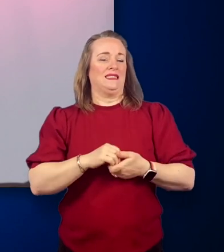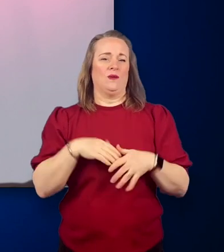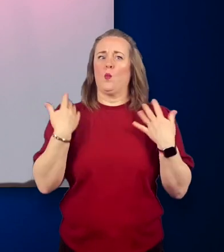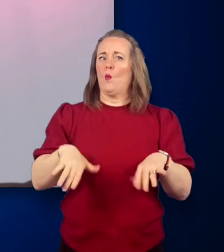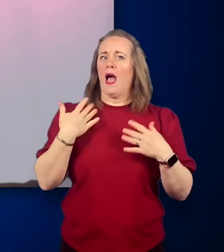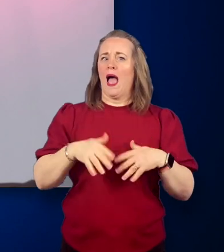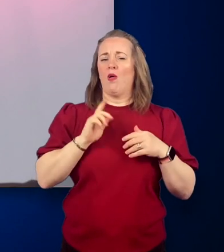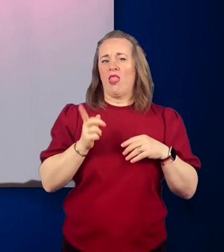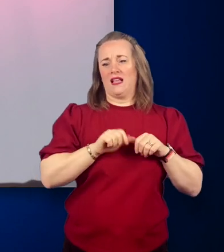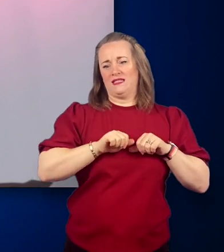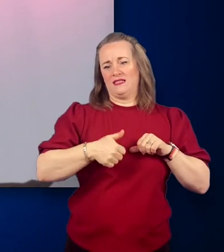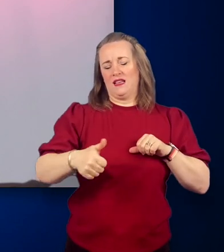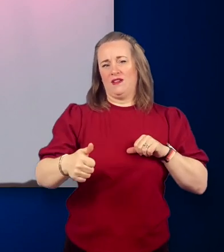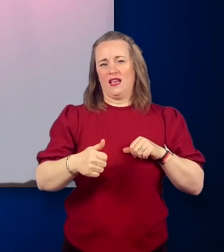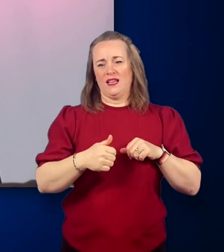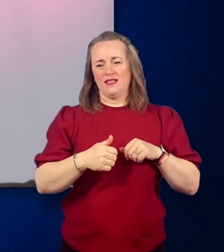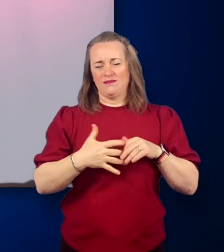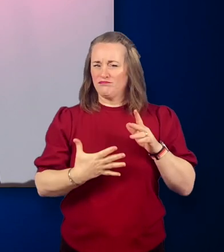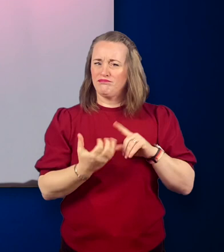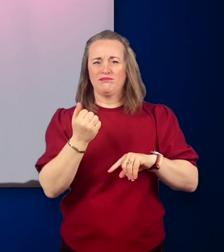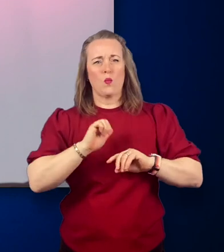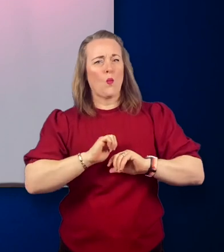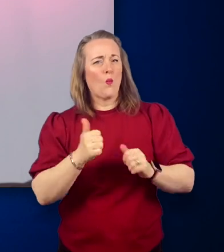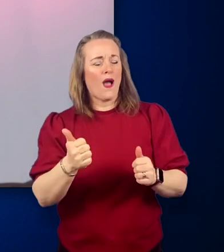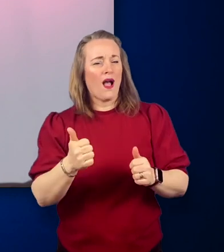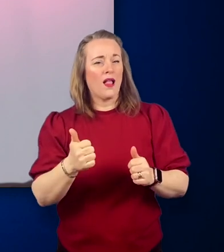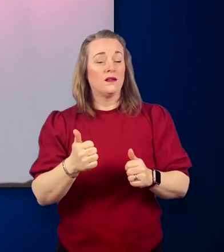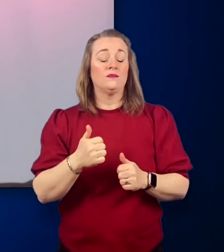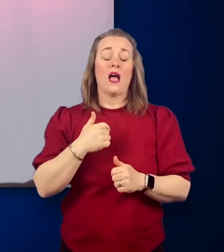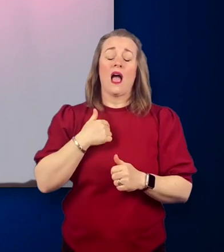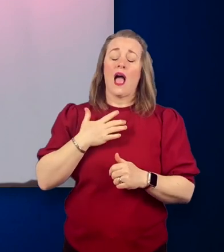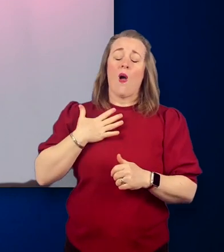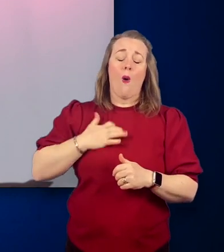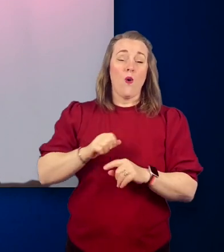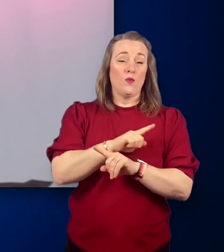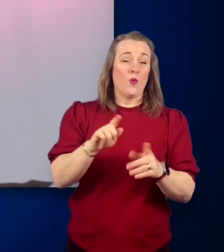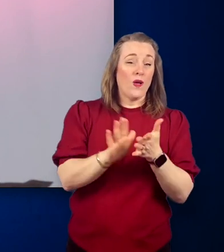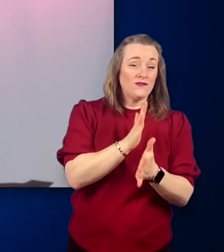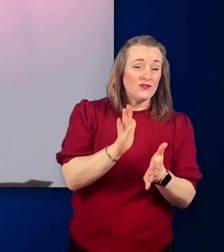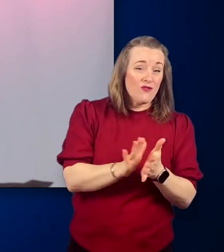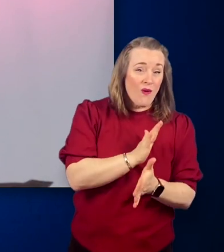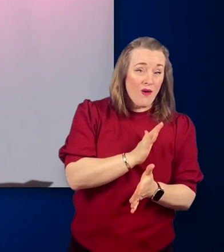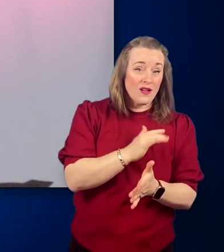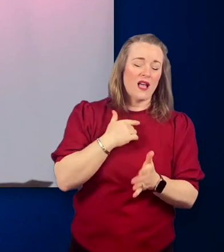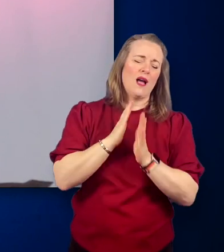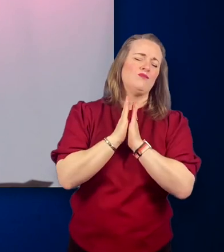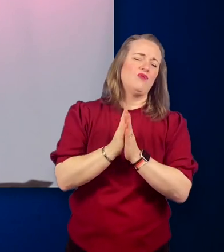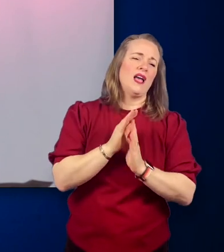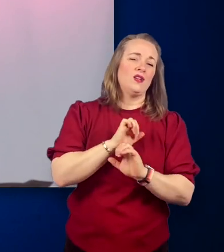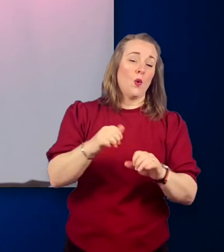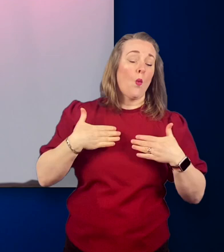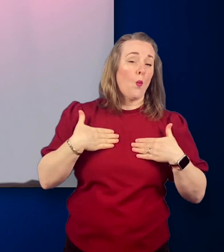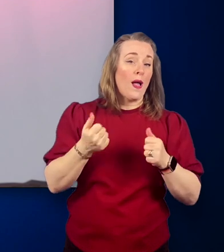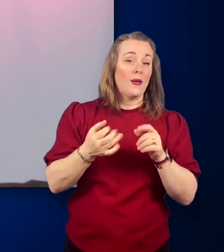gone extremely well. So I trust that your small group enjoyed it, and I pray that your well-being